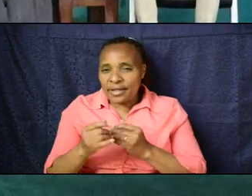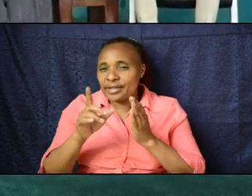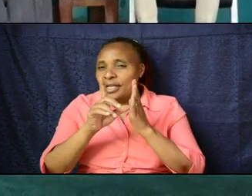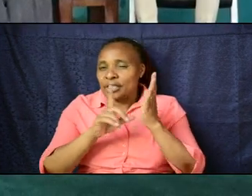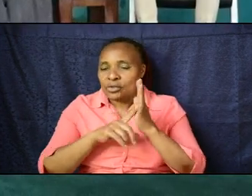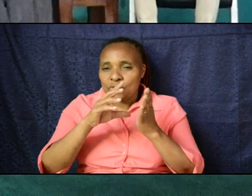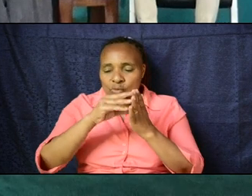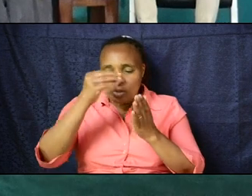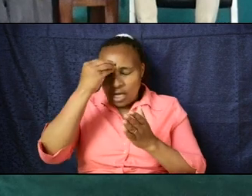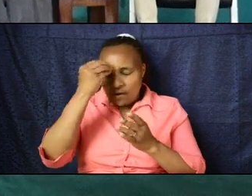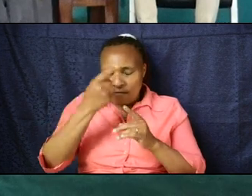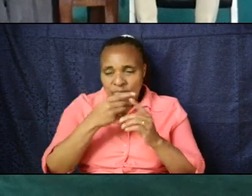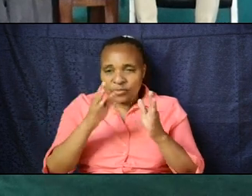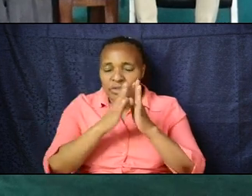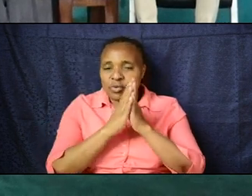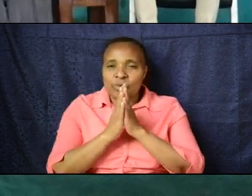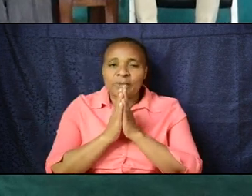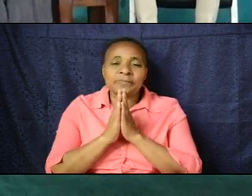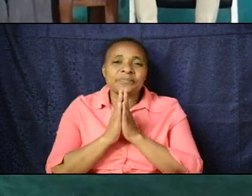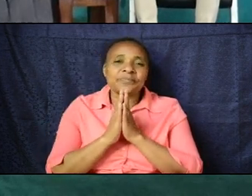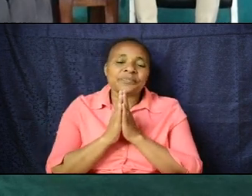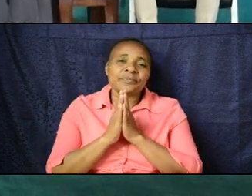story.